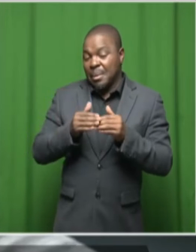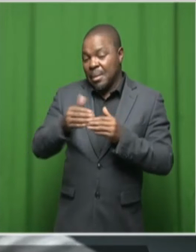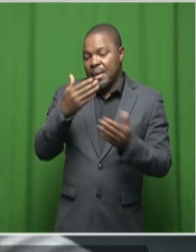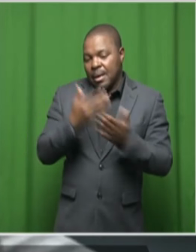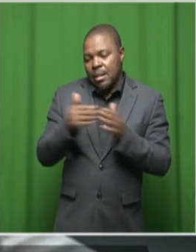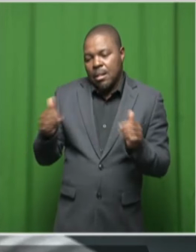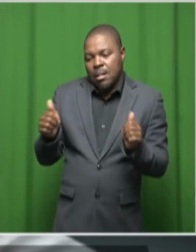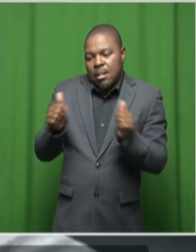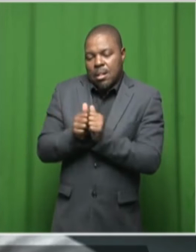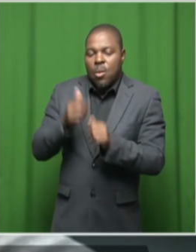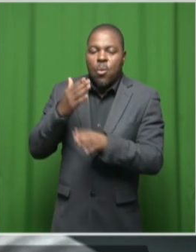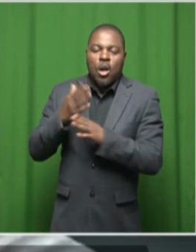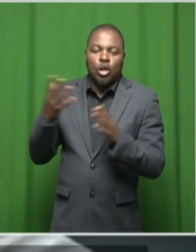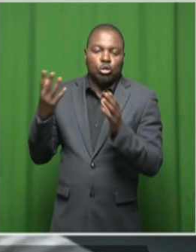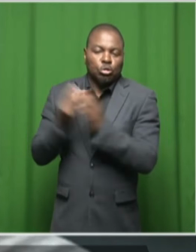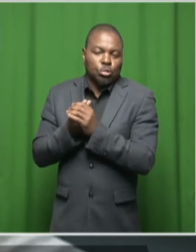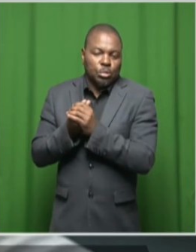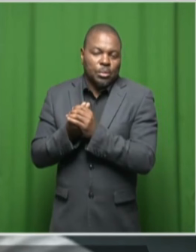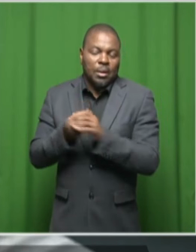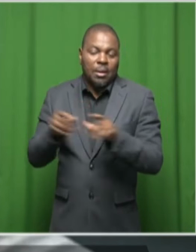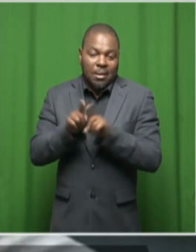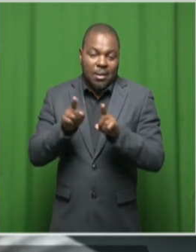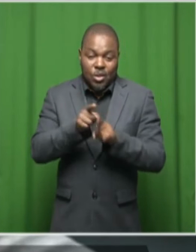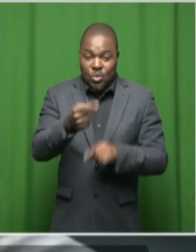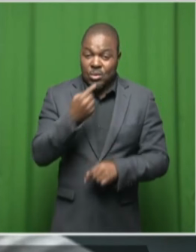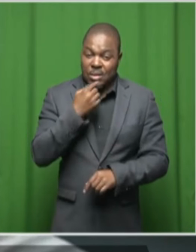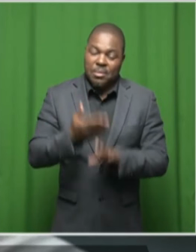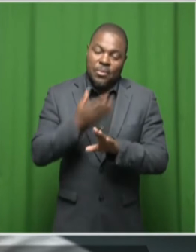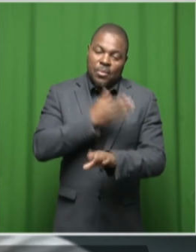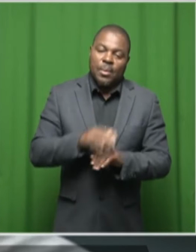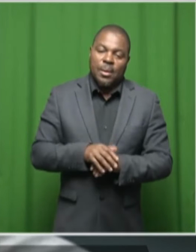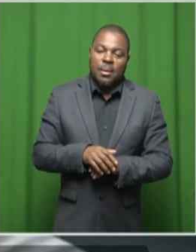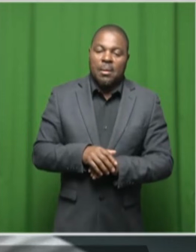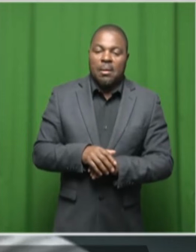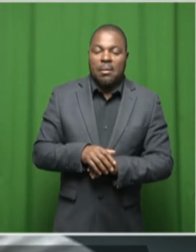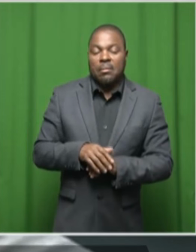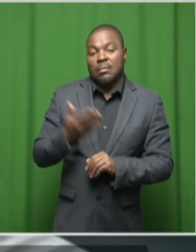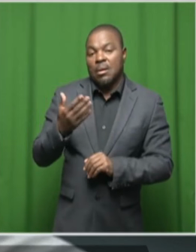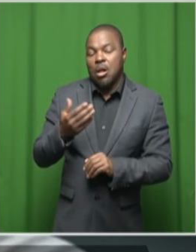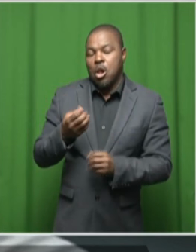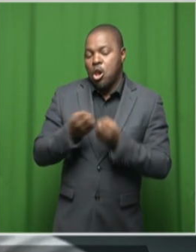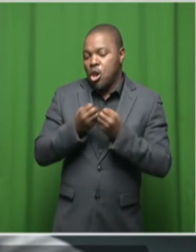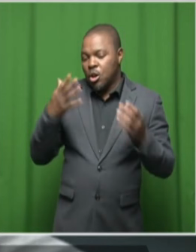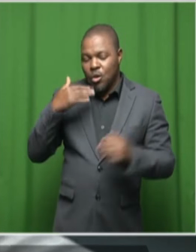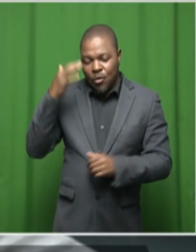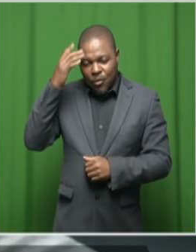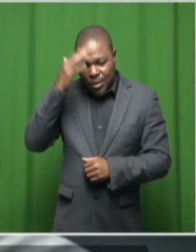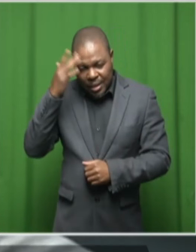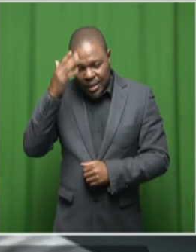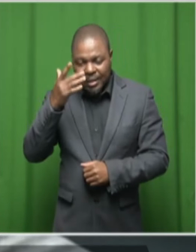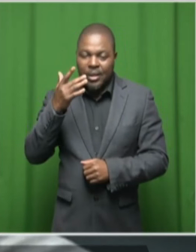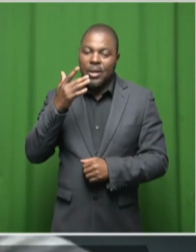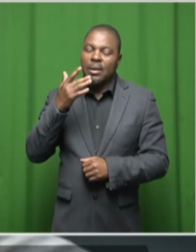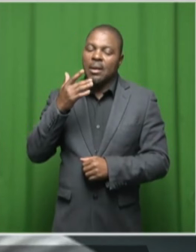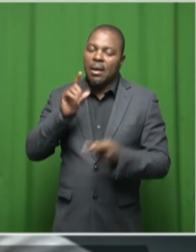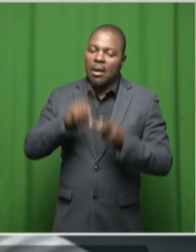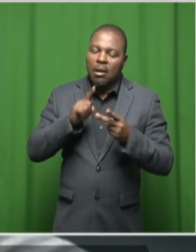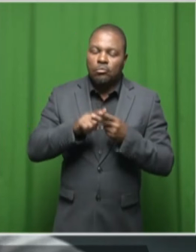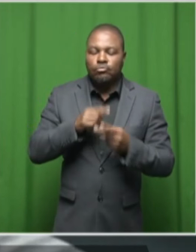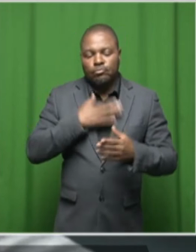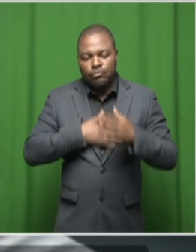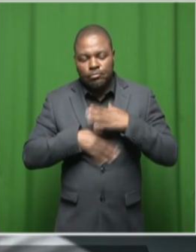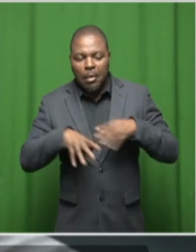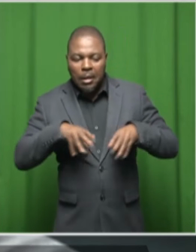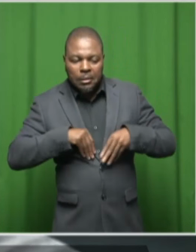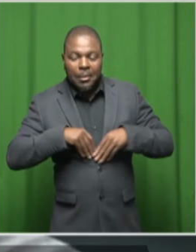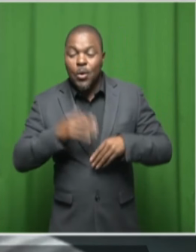work together. But as you've highlighted, the one who's going to have to do a lot of thinking and compromise is the ANC, because